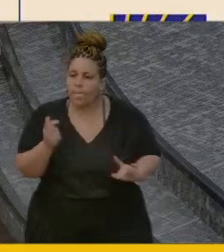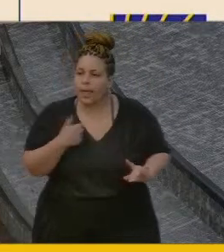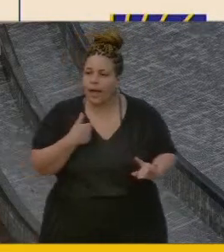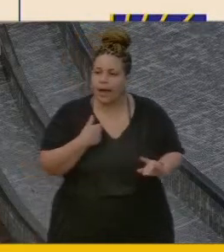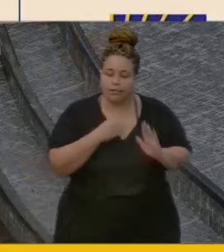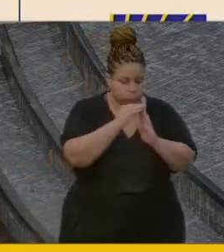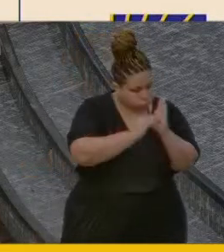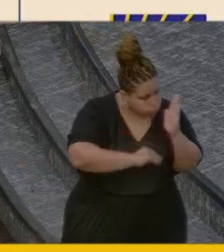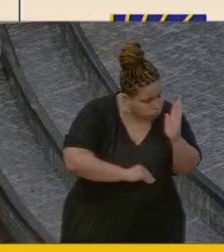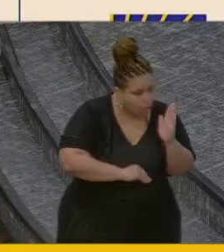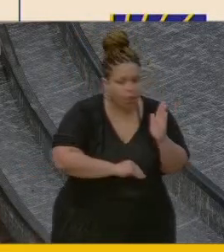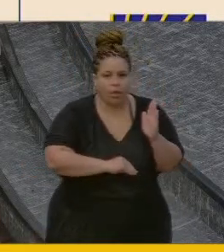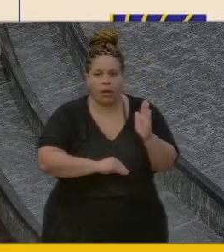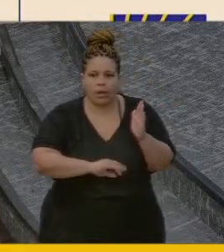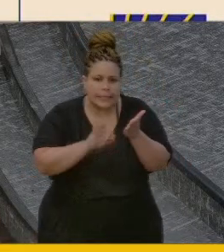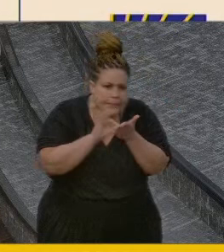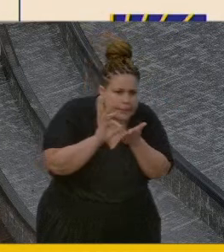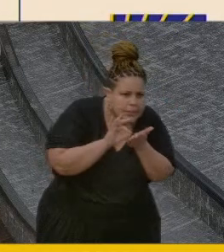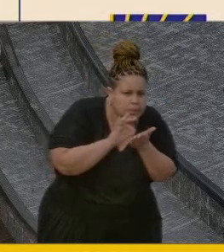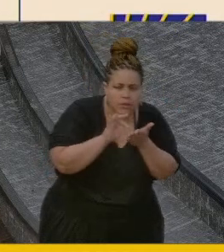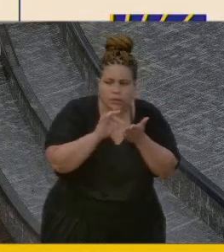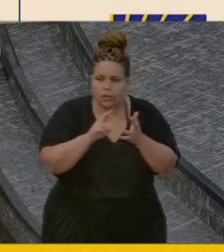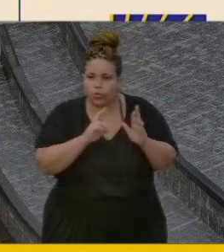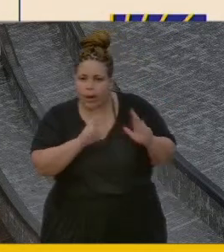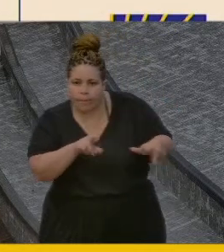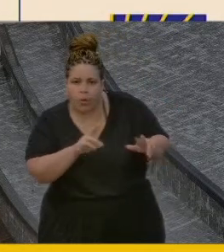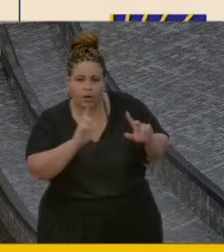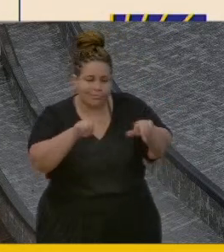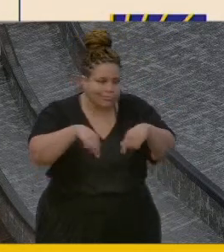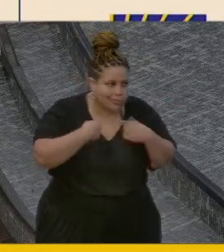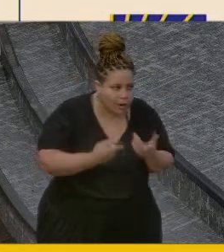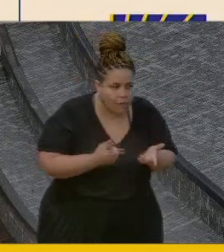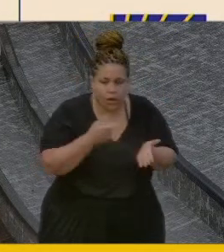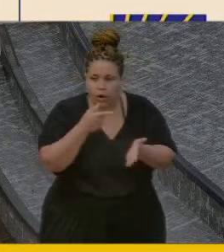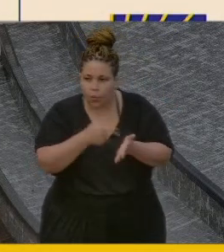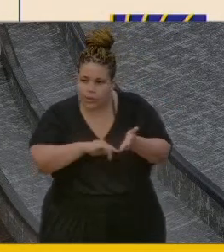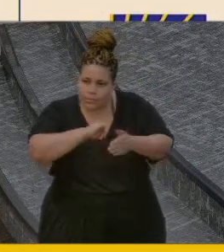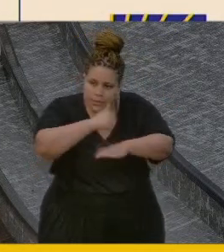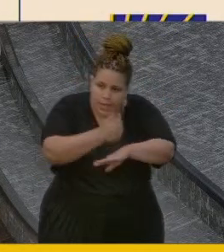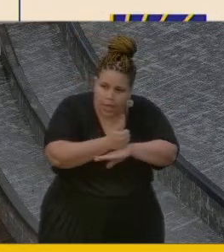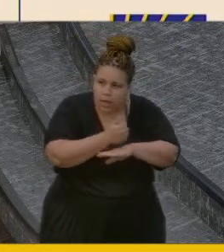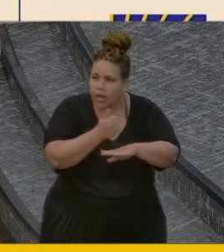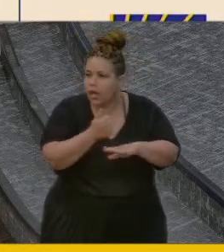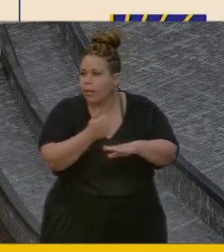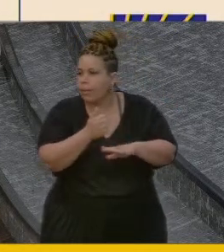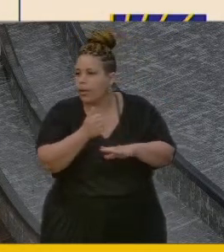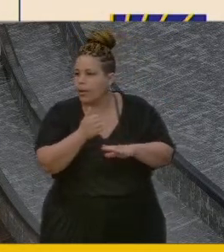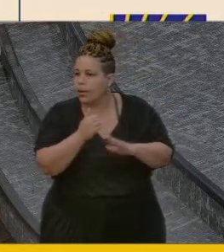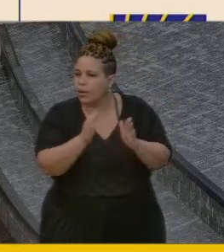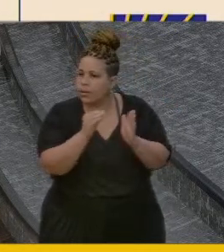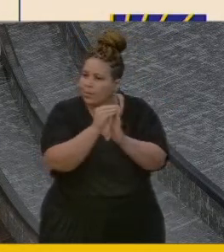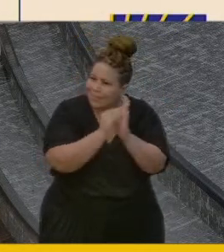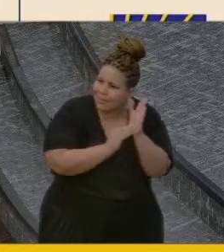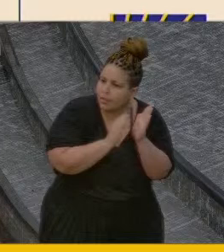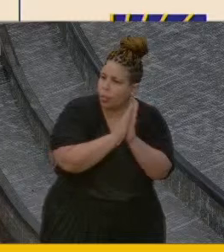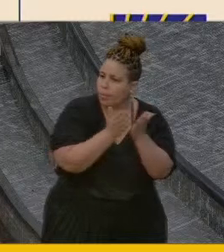here, just looking at what's been booked so far through today, and we've received